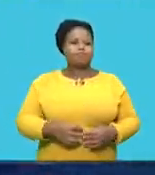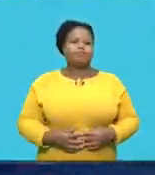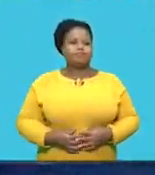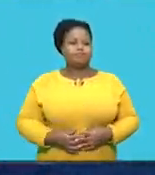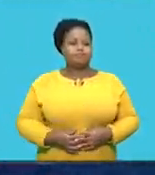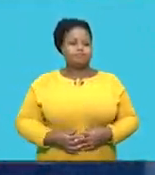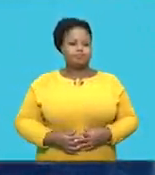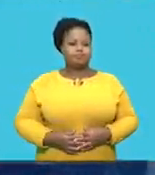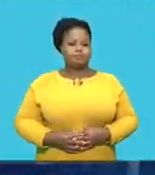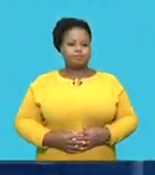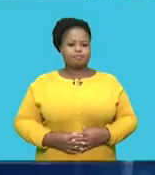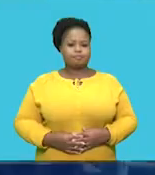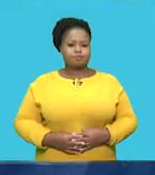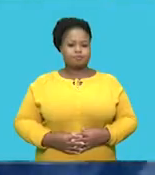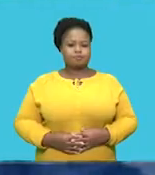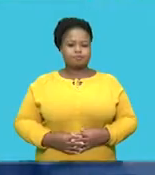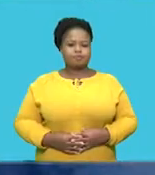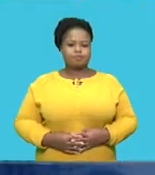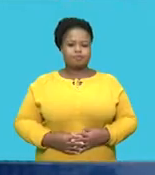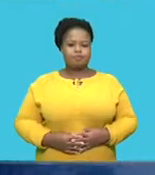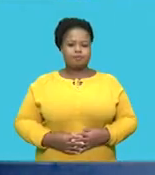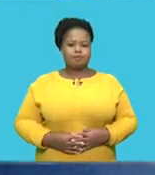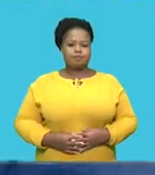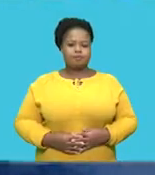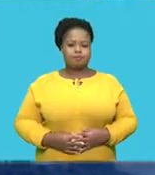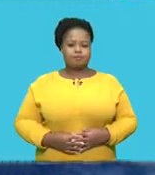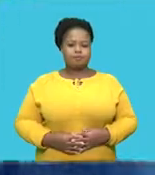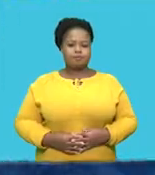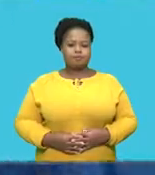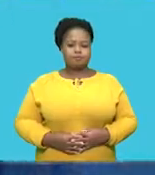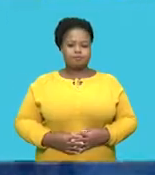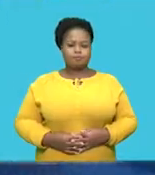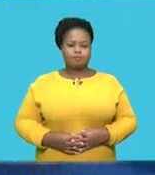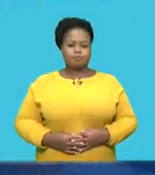Ditabeng tsa Soweto TV ke Mannini Morolo ke le Roodepoort.